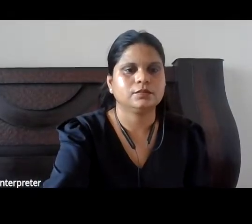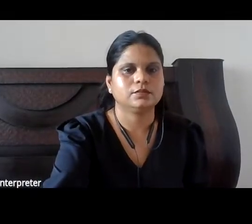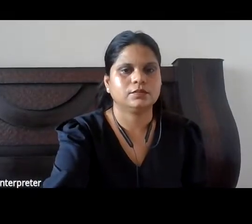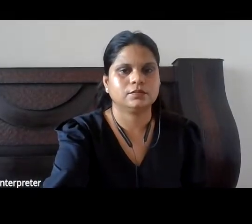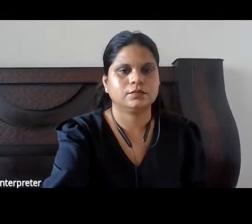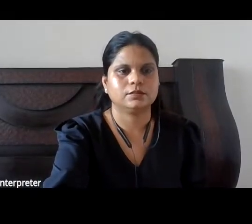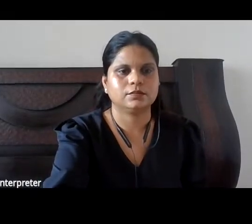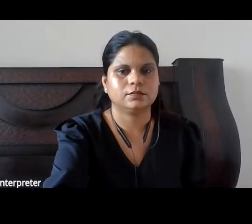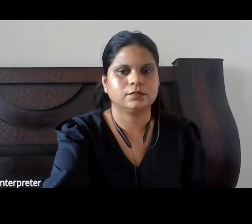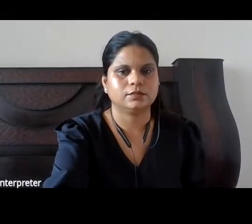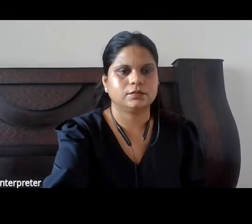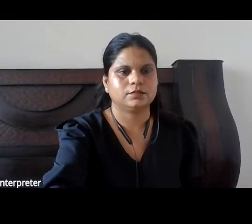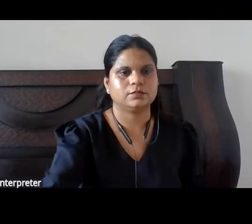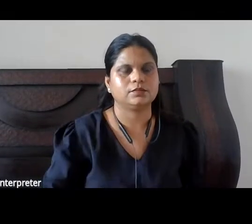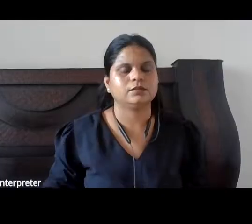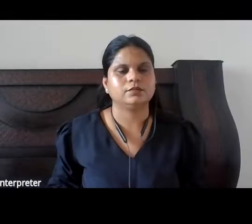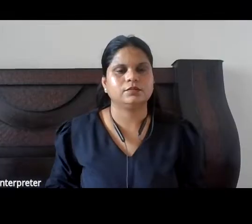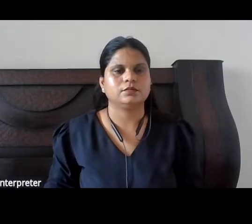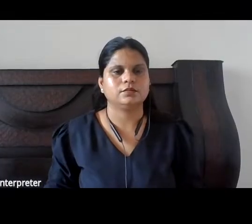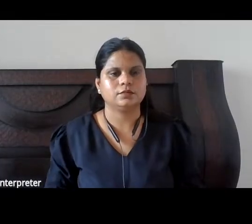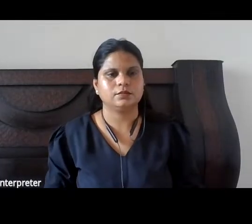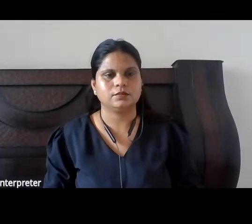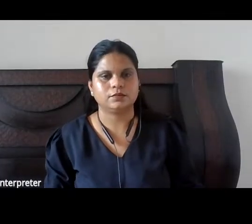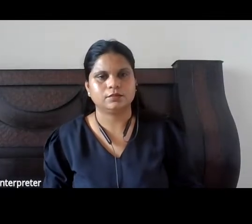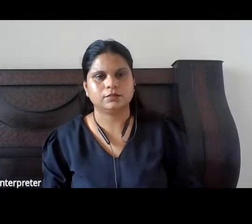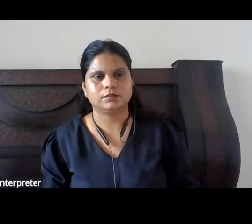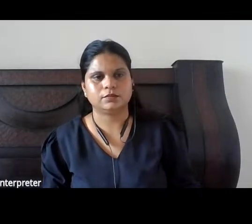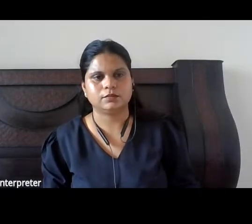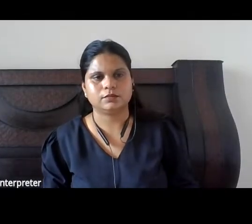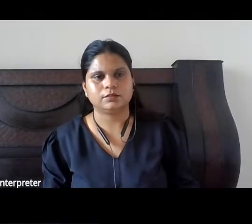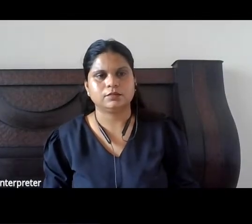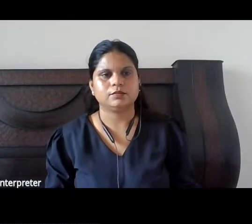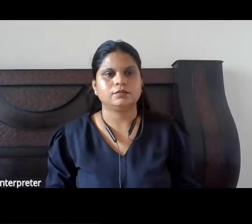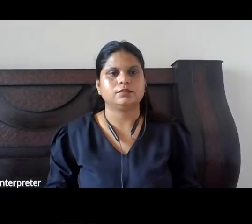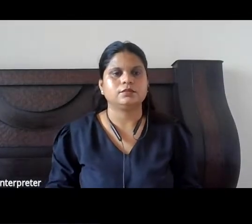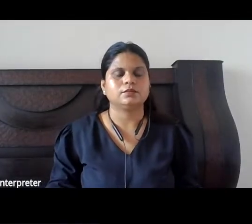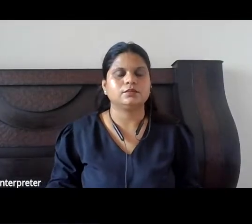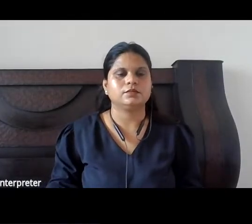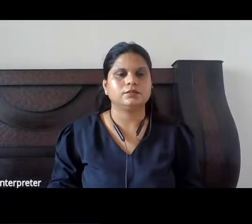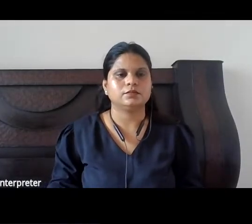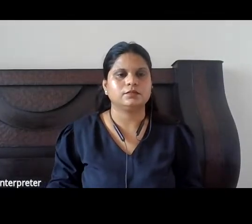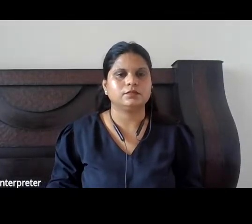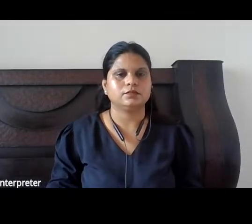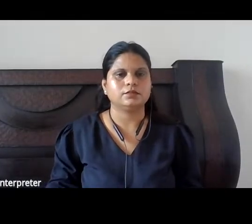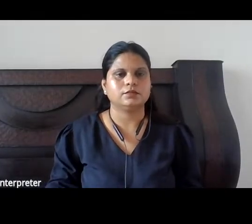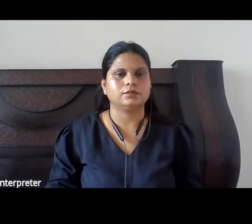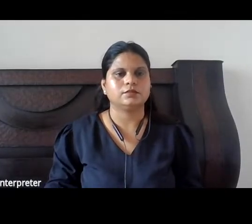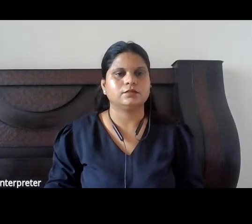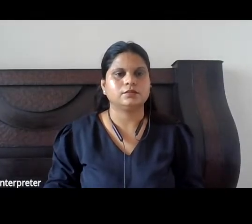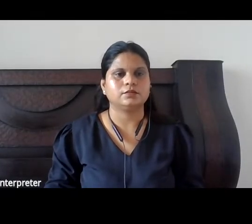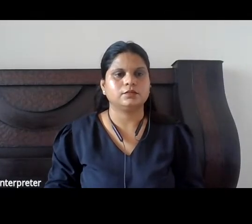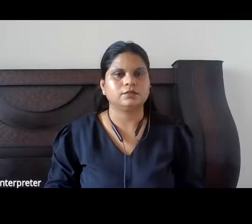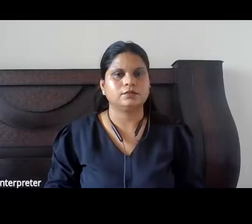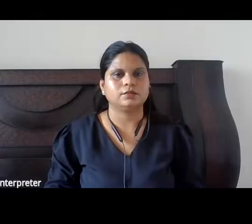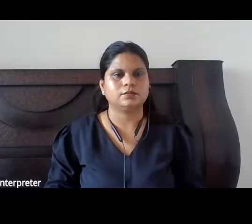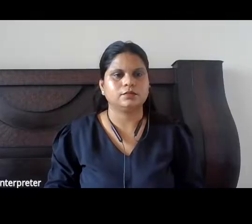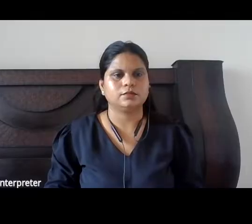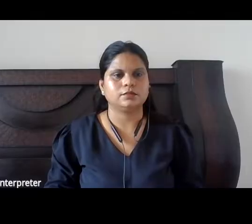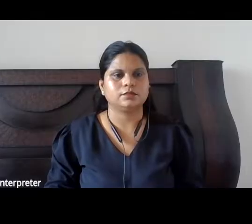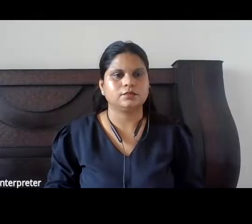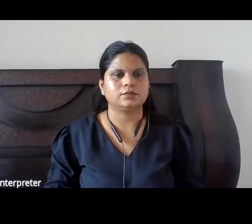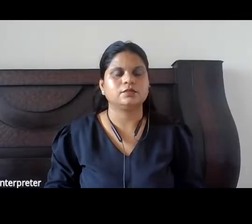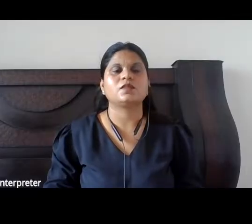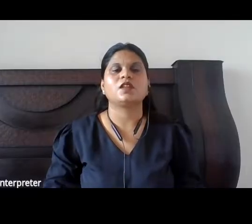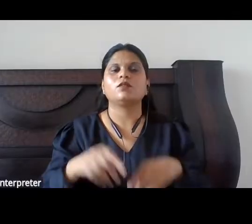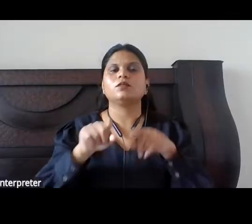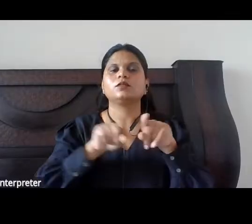that don't violate the confidentiality and the privacy of people with disabilities. For example, instead